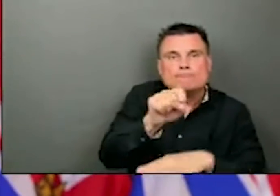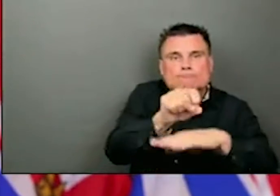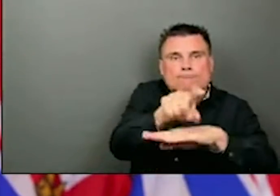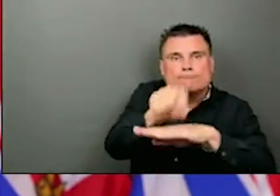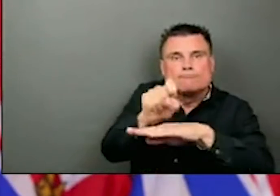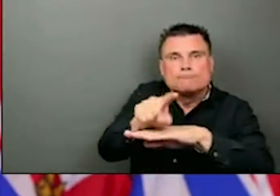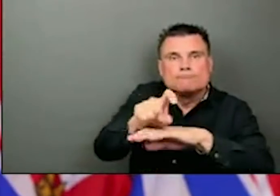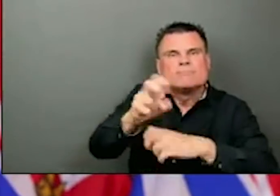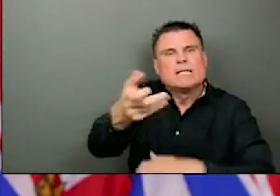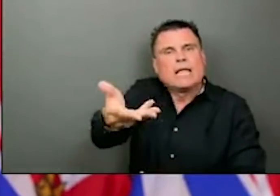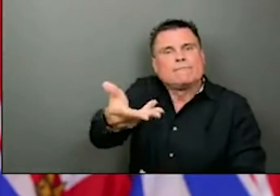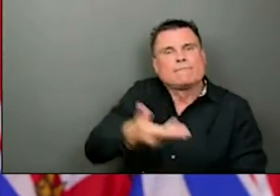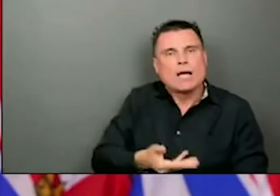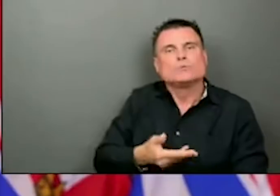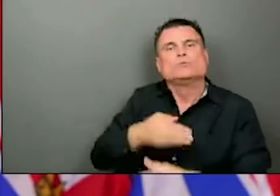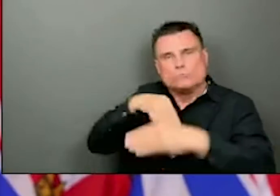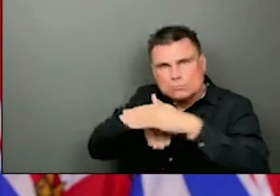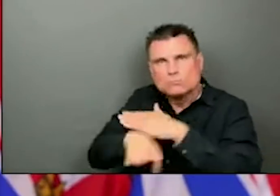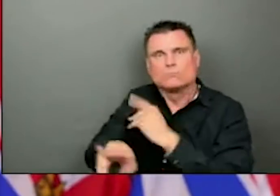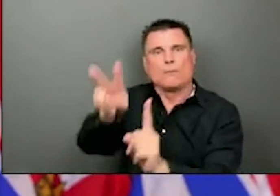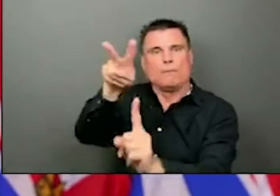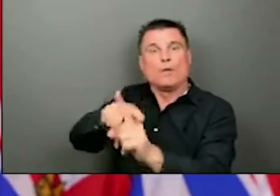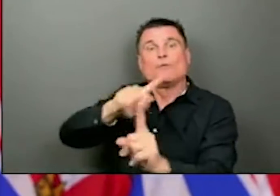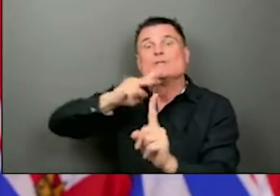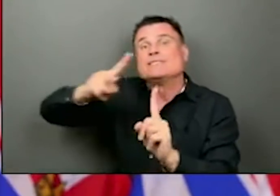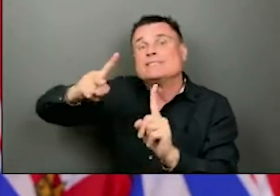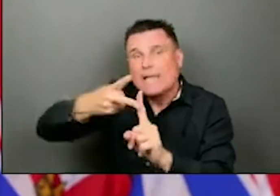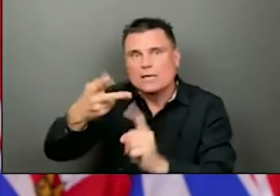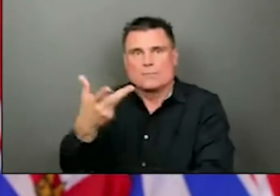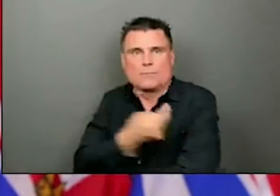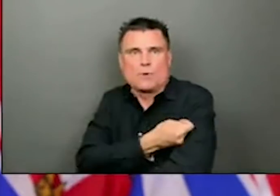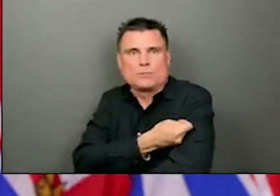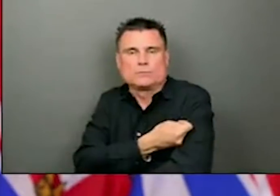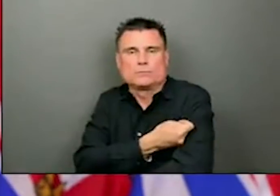sent out. And as of today at 8 a.m.,